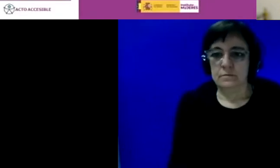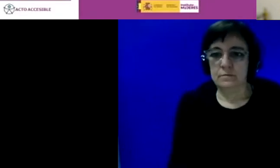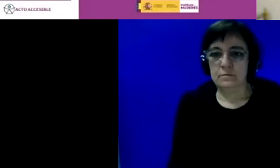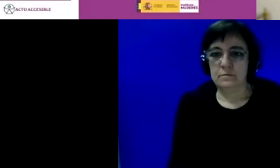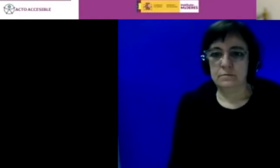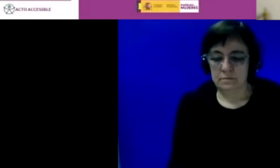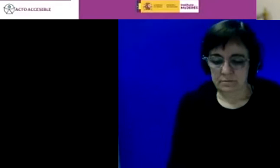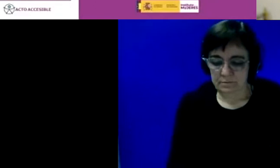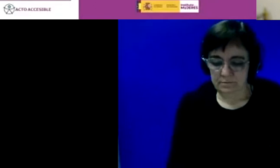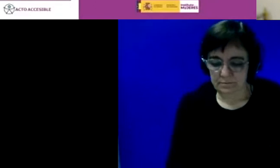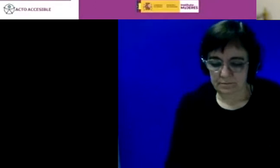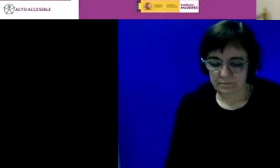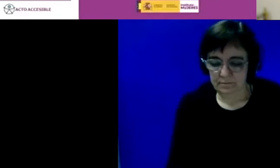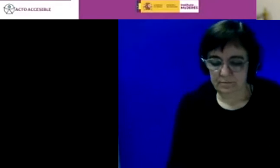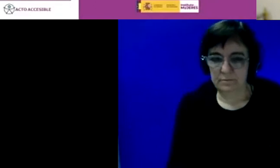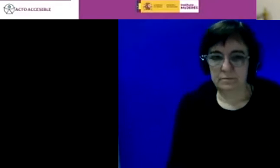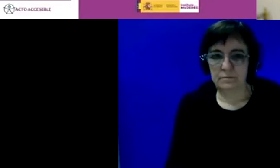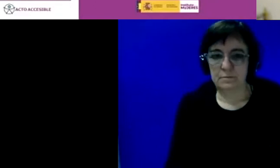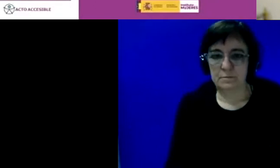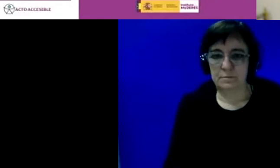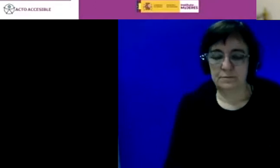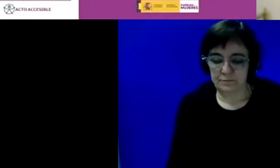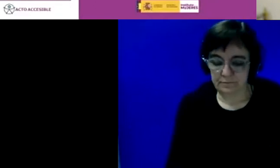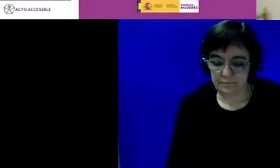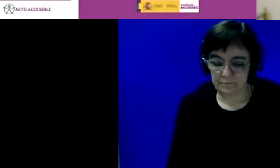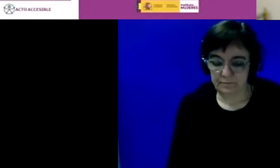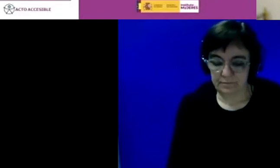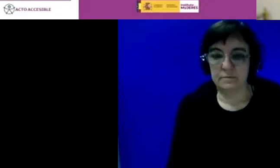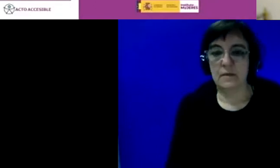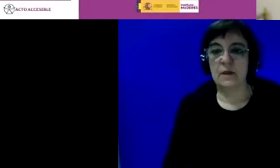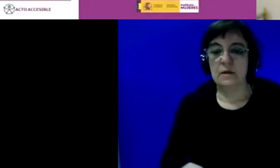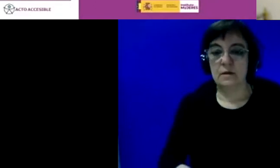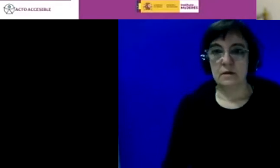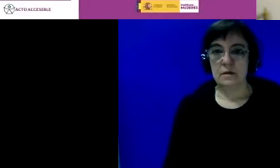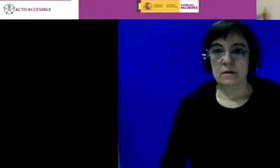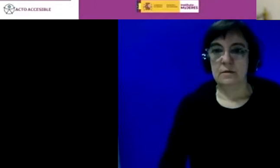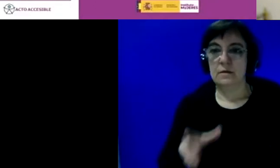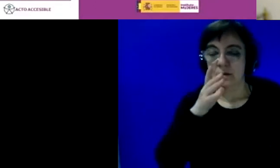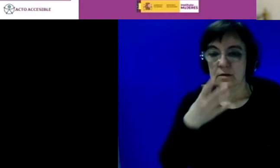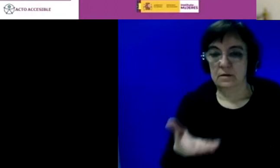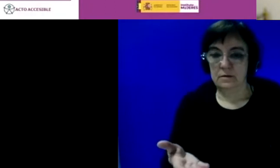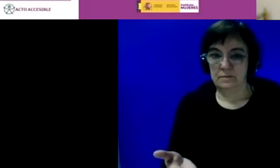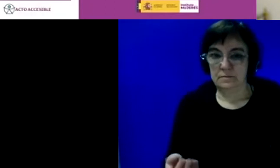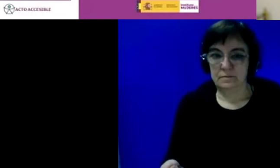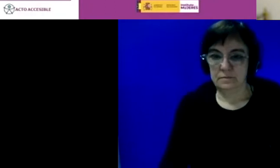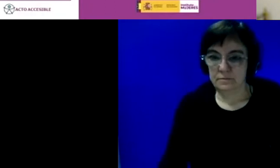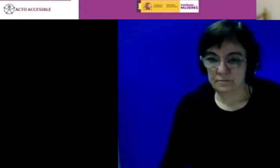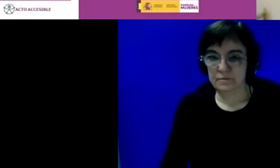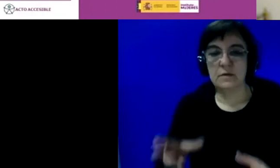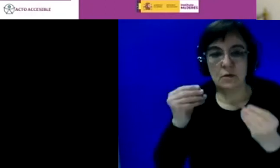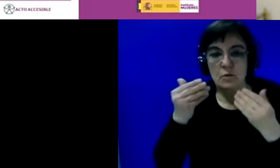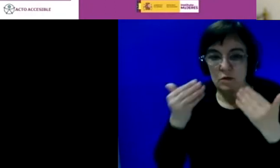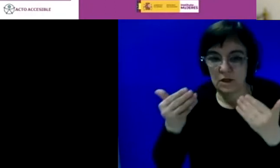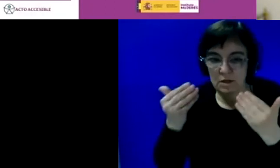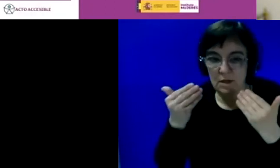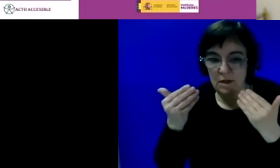Thank you so much, Larissa. I hope that perhaps you could contact us a little later and to intervene directly